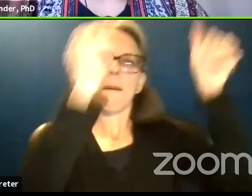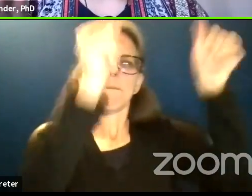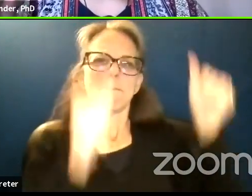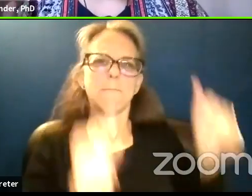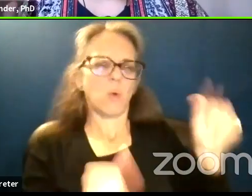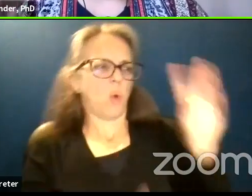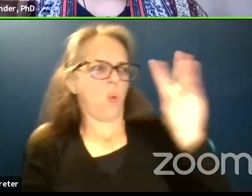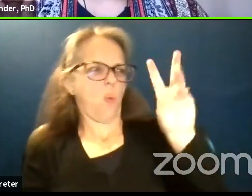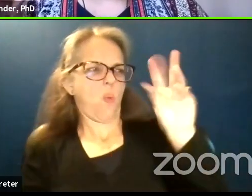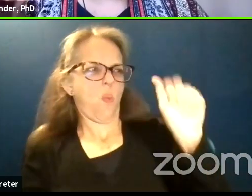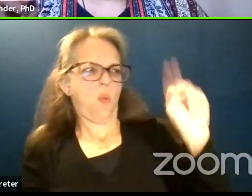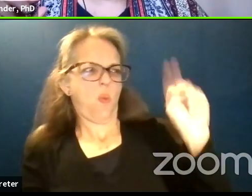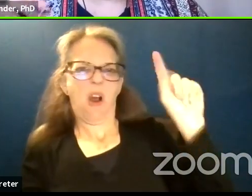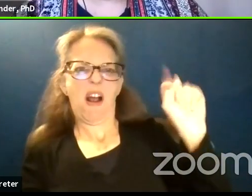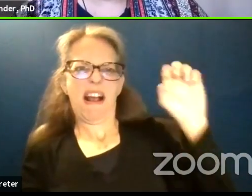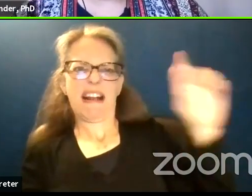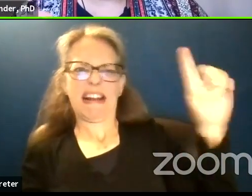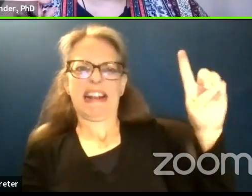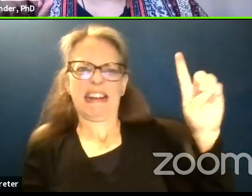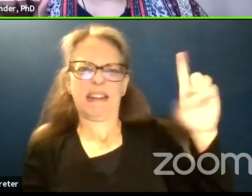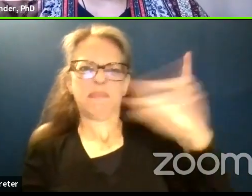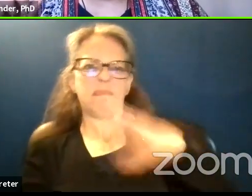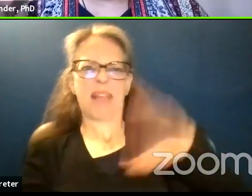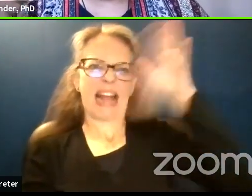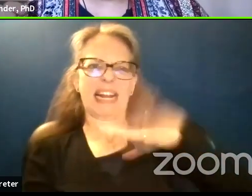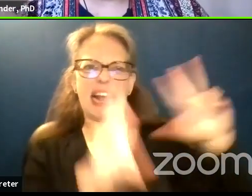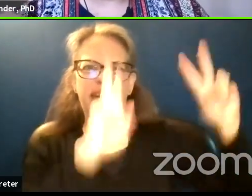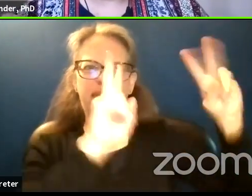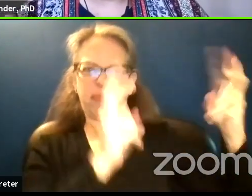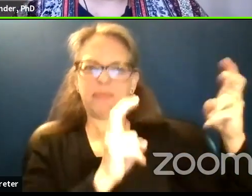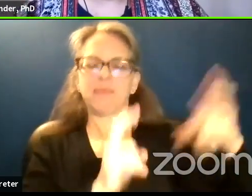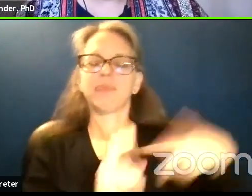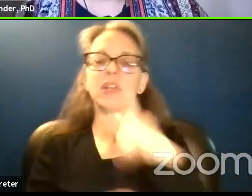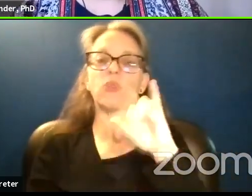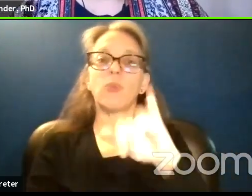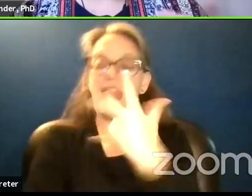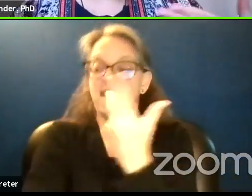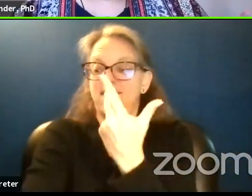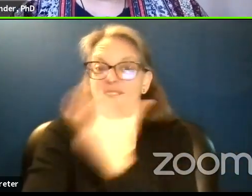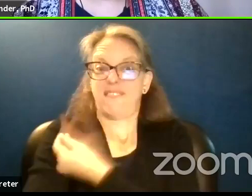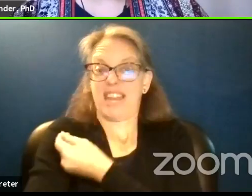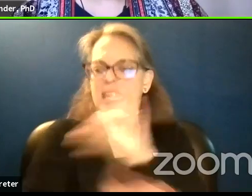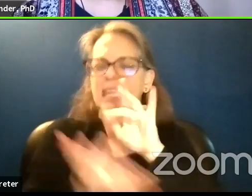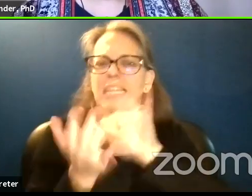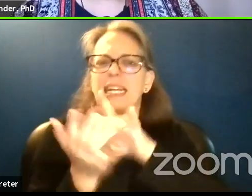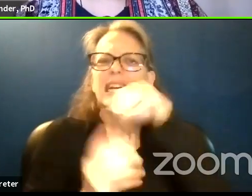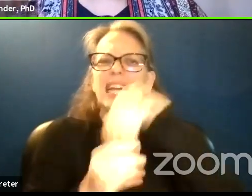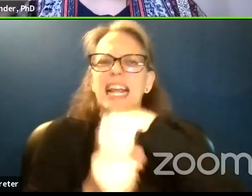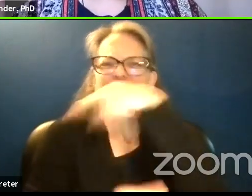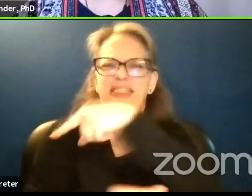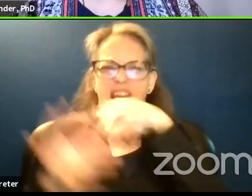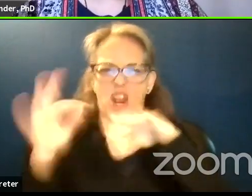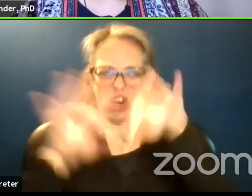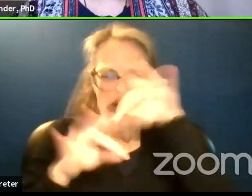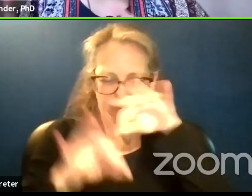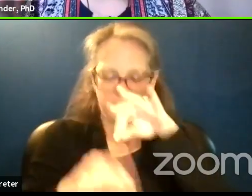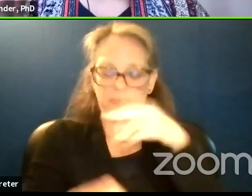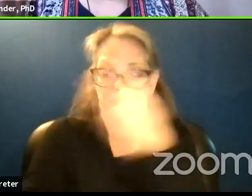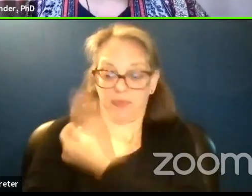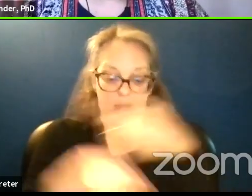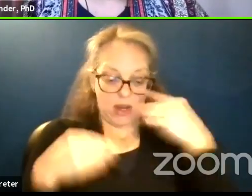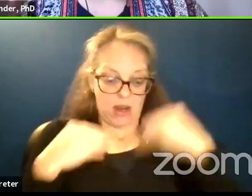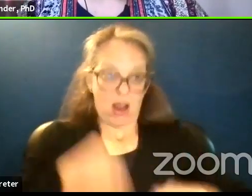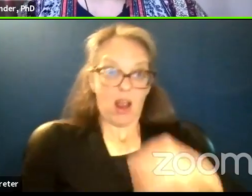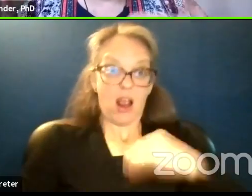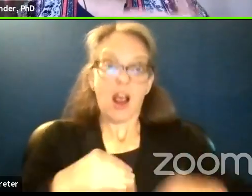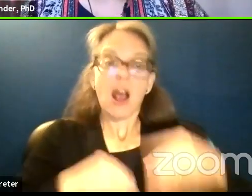is the bad guy. So the vaccine shows a little piece of the virus to teach your body this is a bad guy. When you see